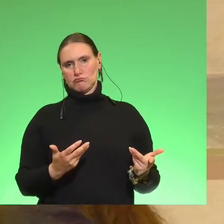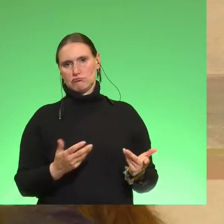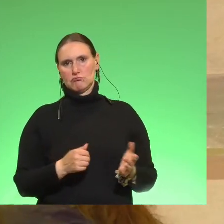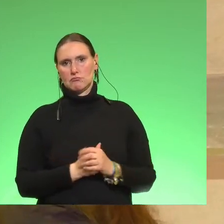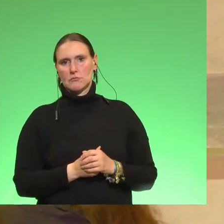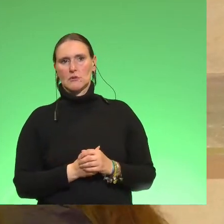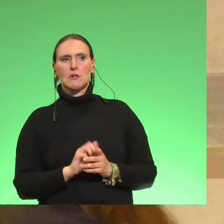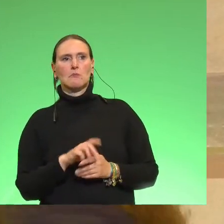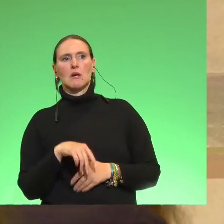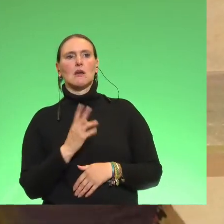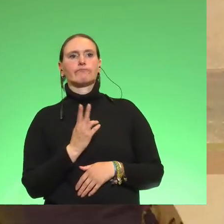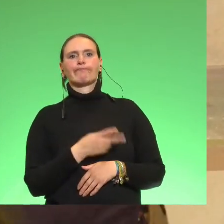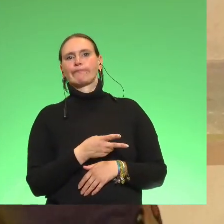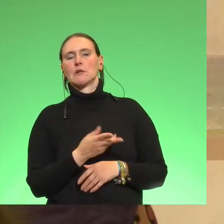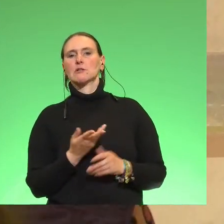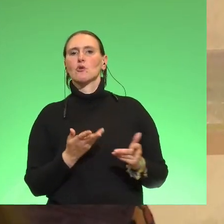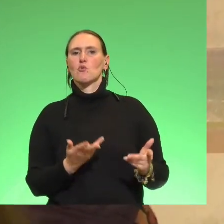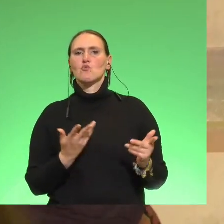traditionally